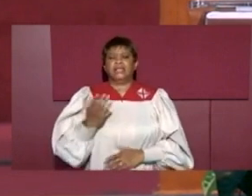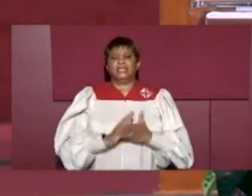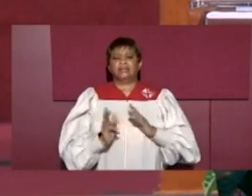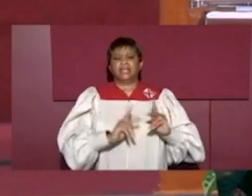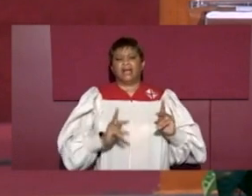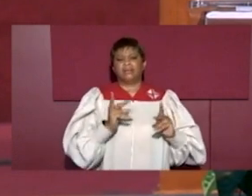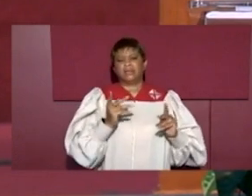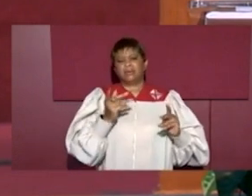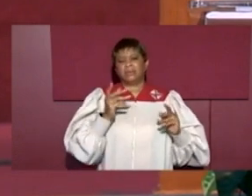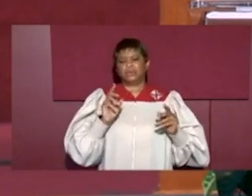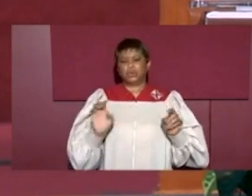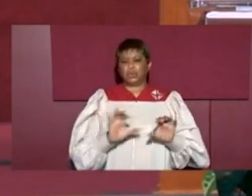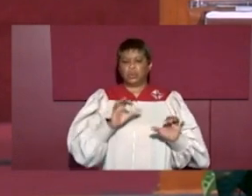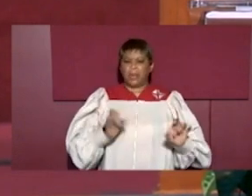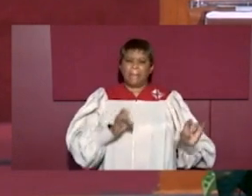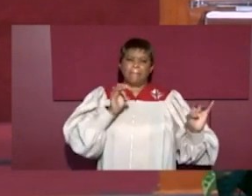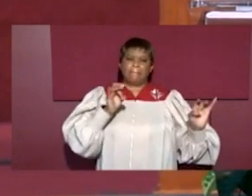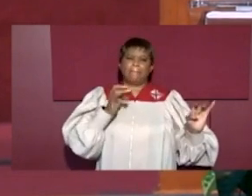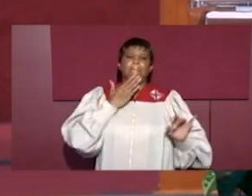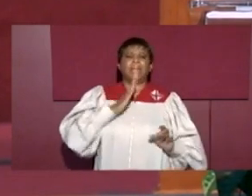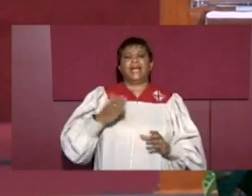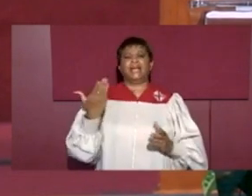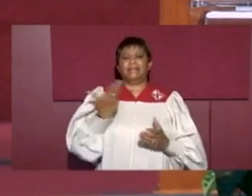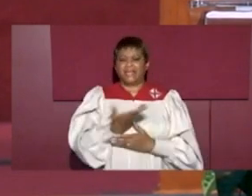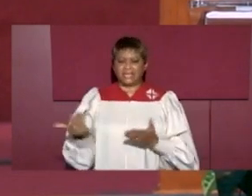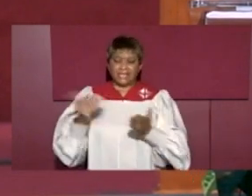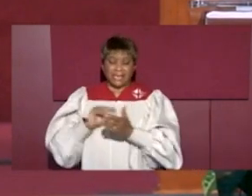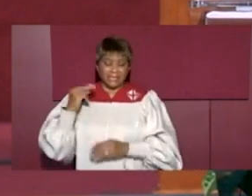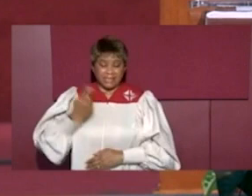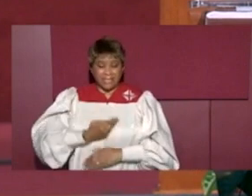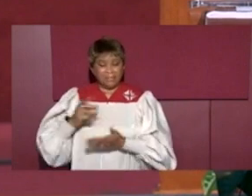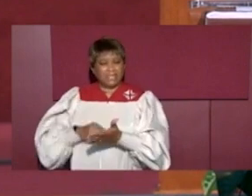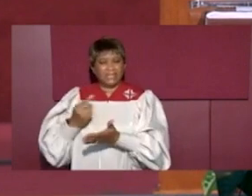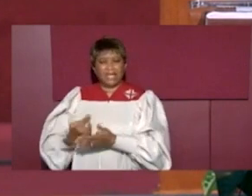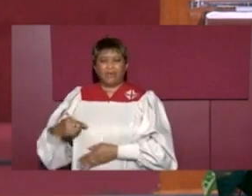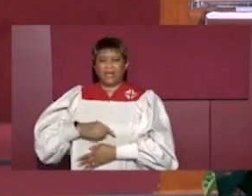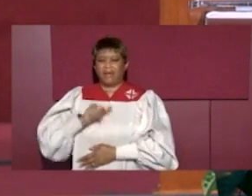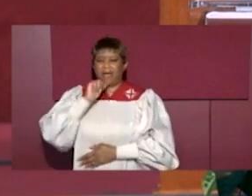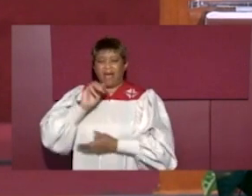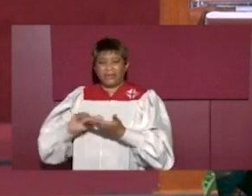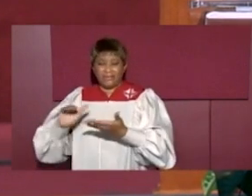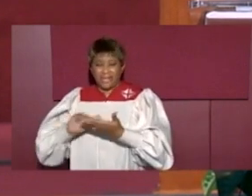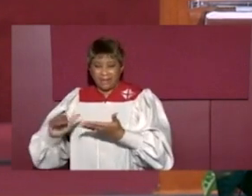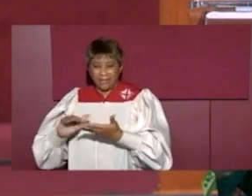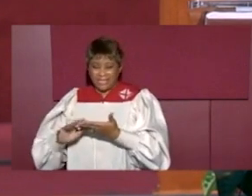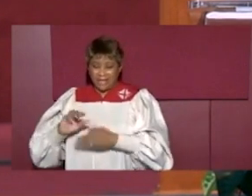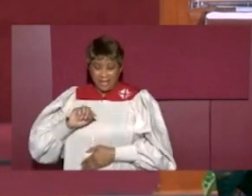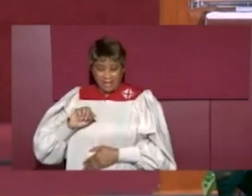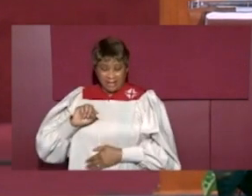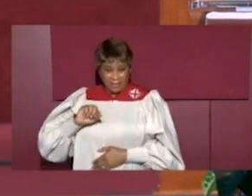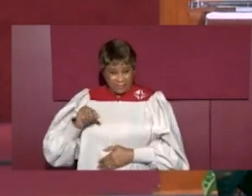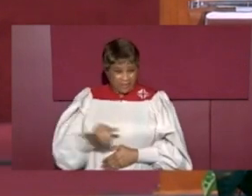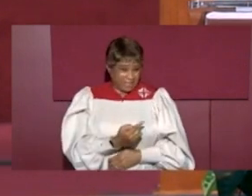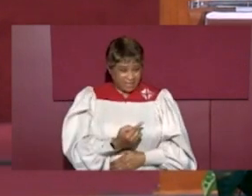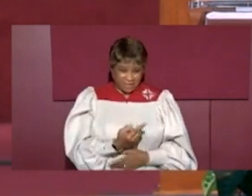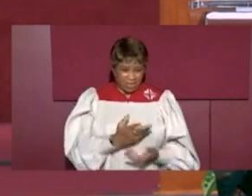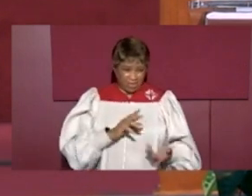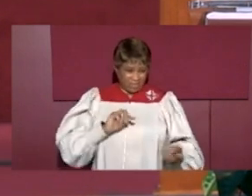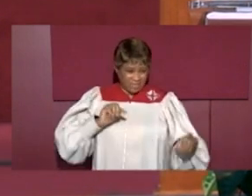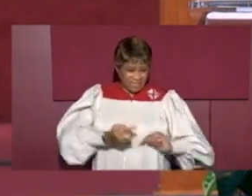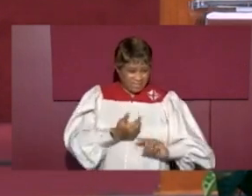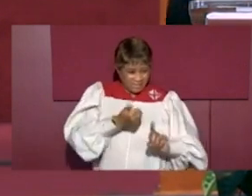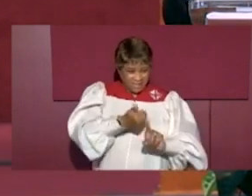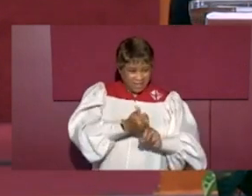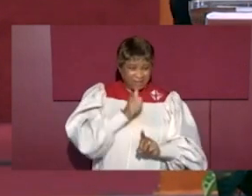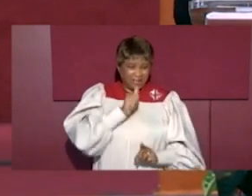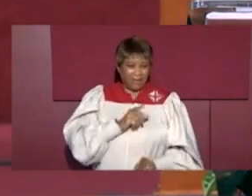to us. But sometimes we have unforgiveness and the offense is not even real, it's perceived. Now, if